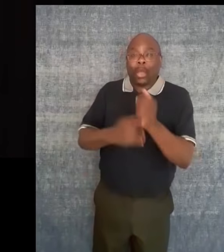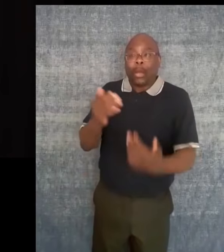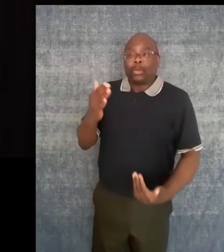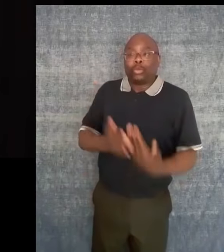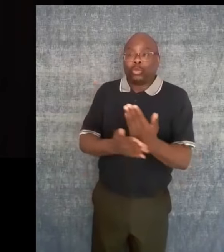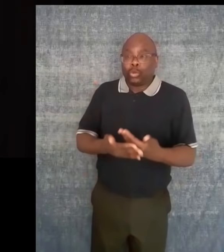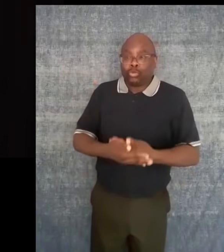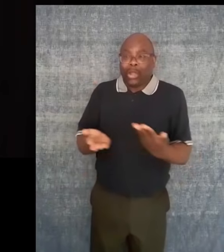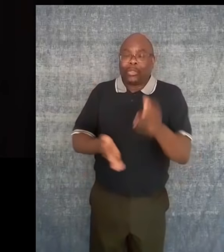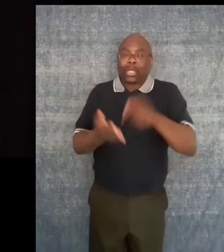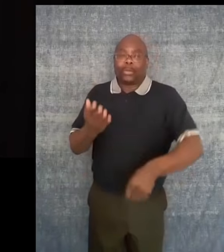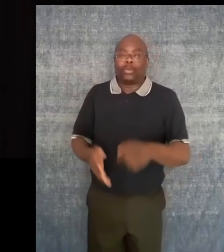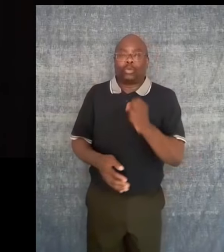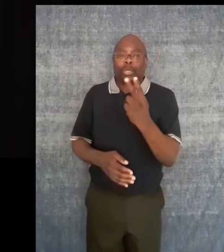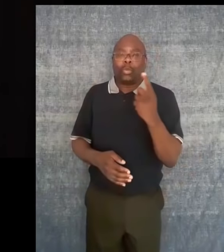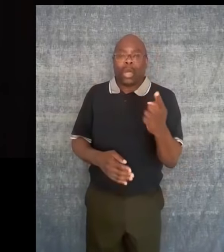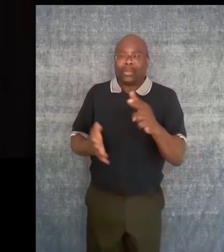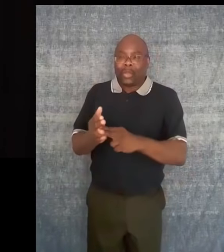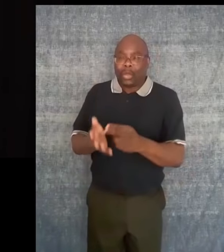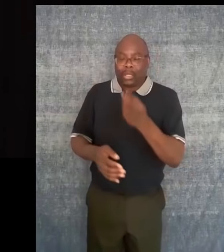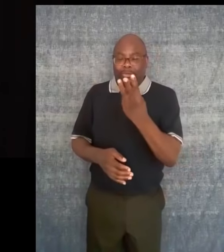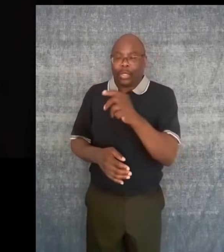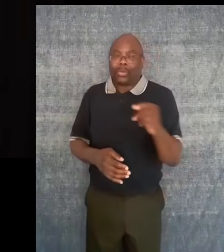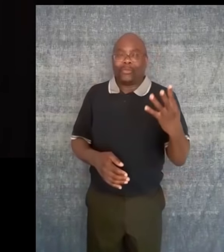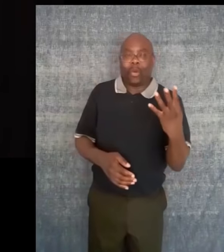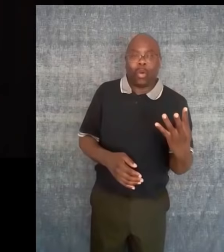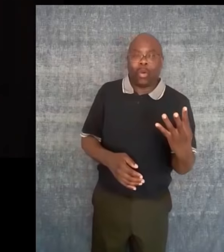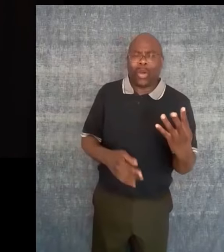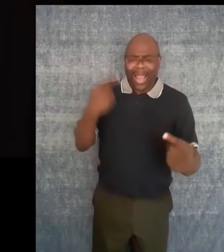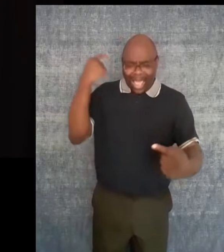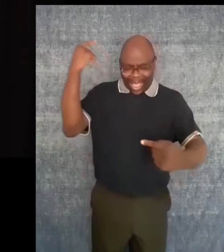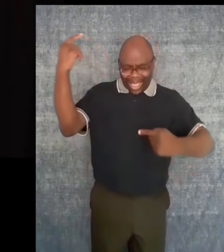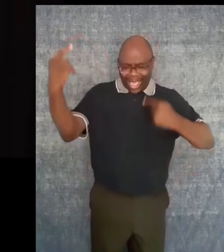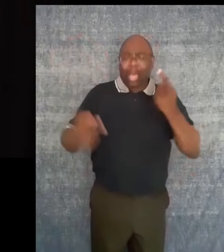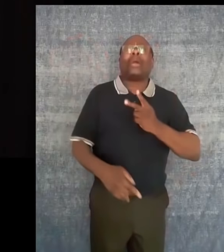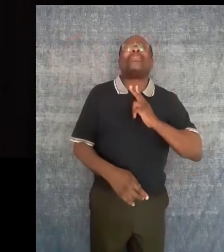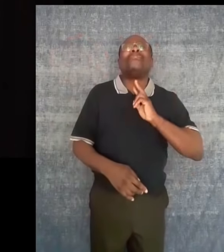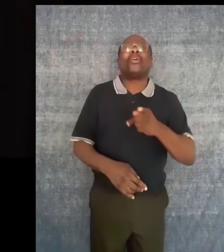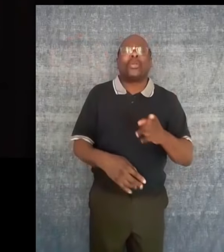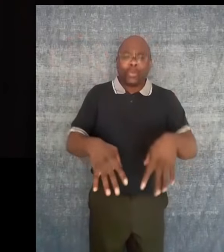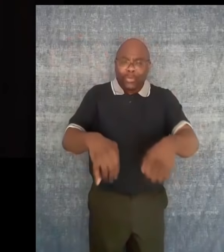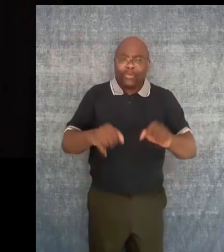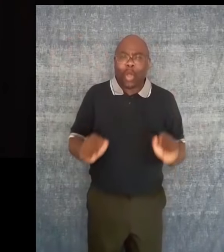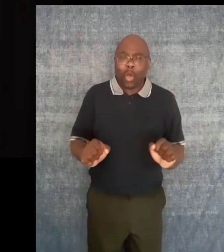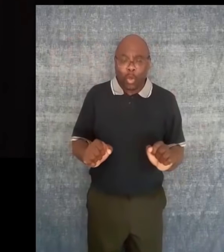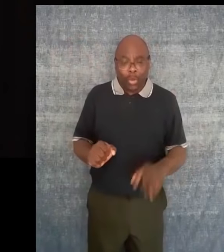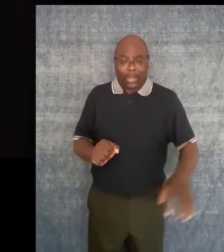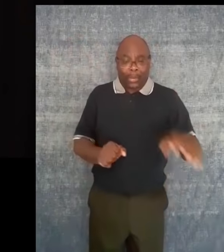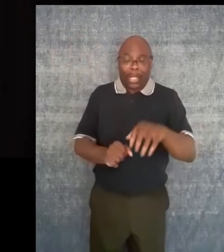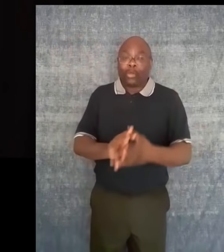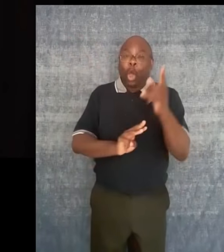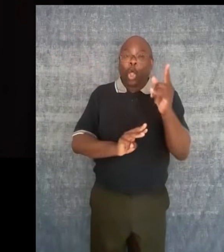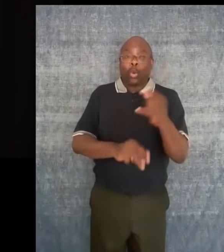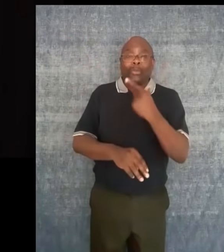Revelation 21, verse 3 and 4. "And I heard a loud voice from the throne saying, Behold, the dwelling of place of God is with